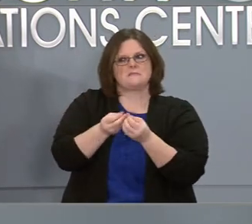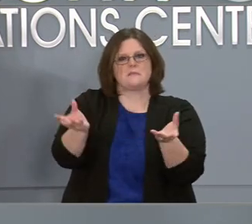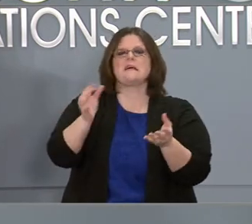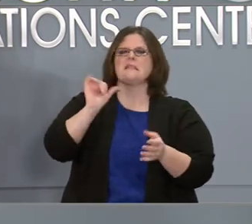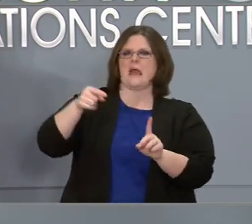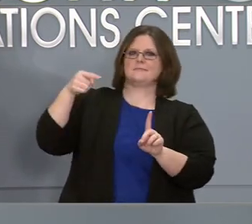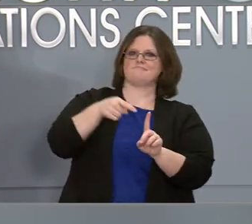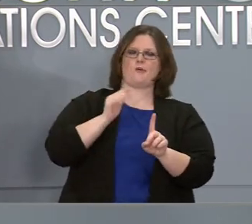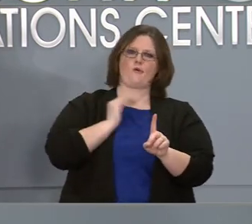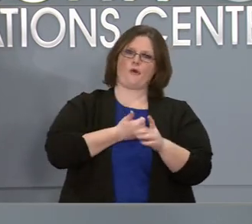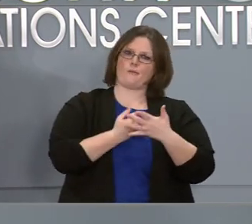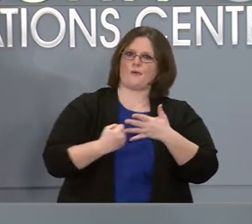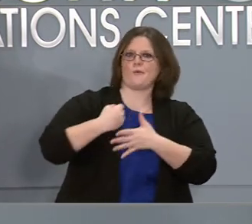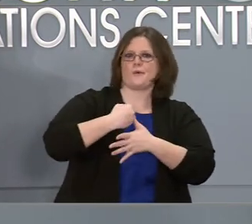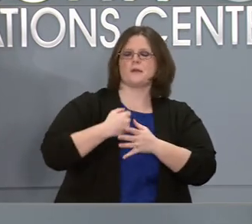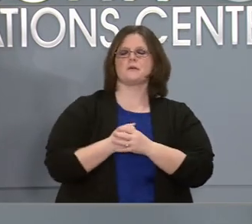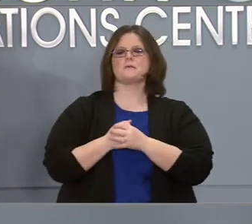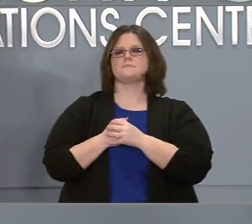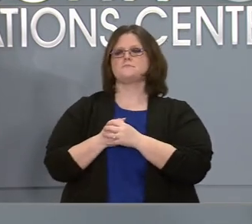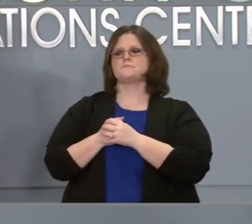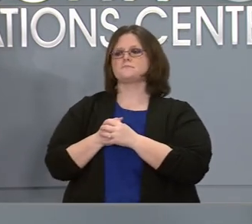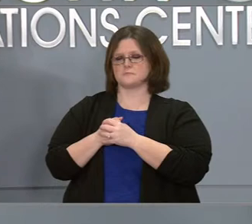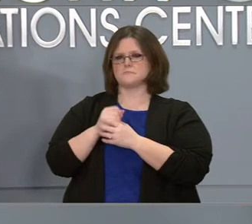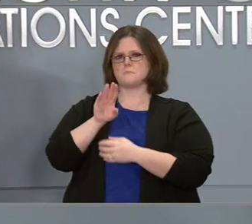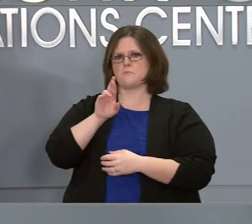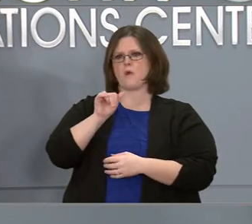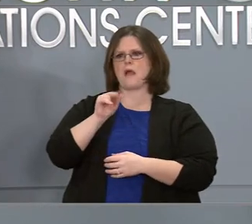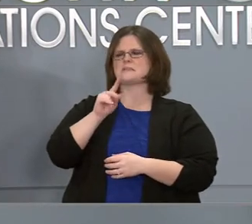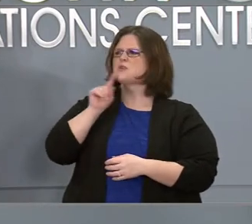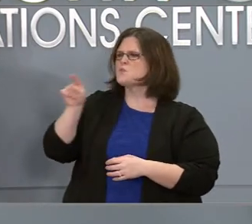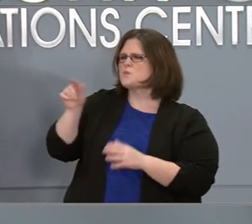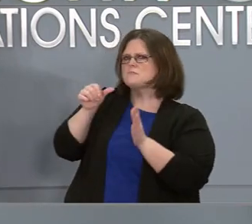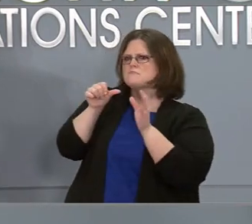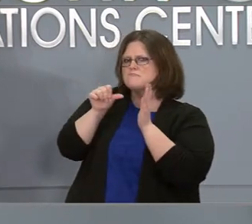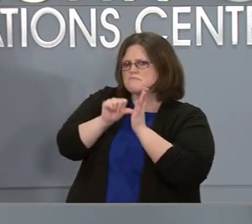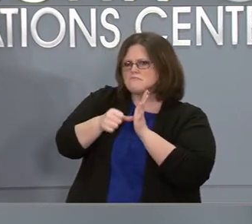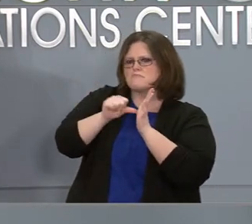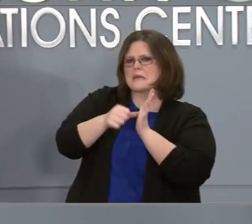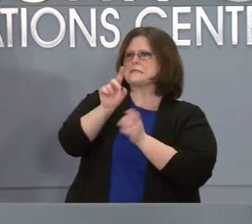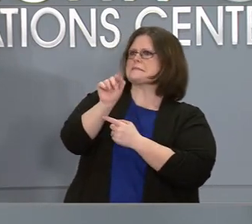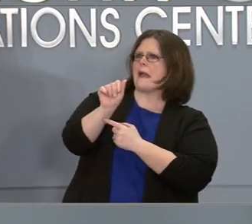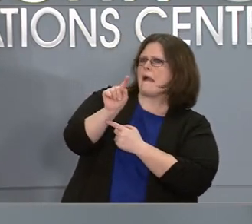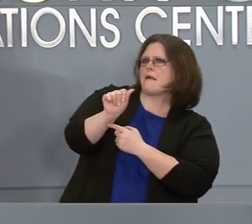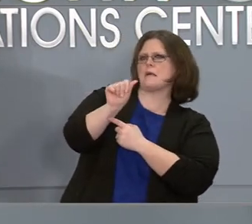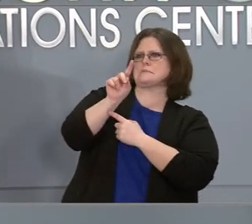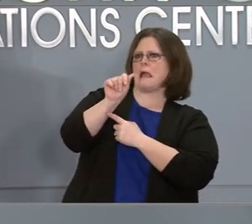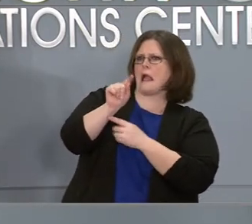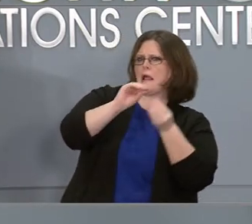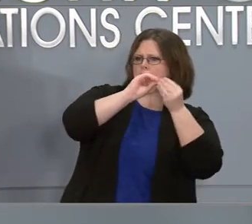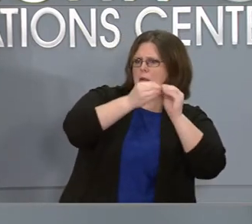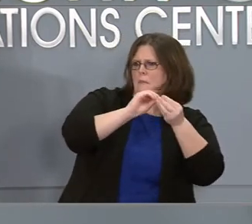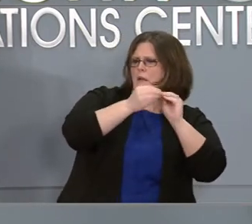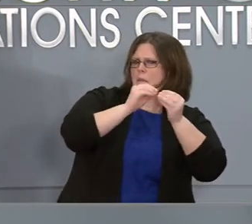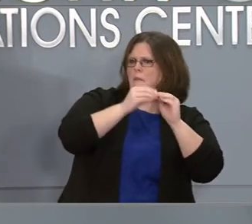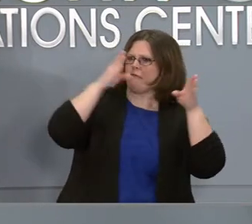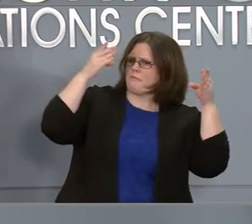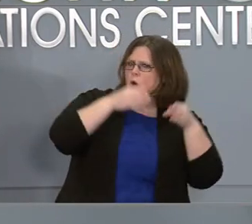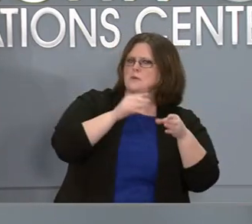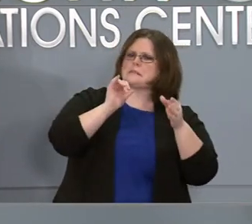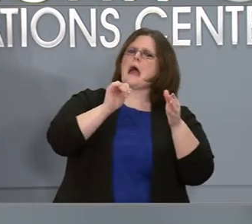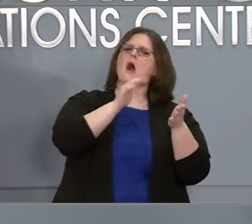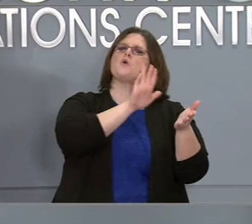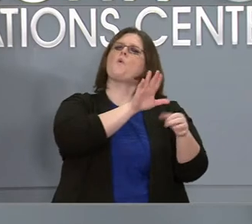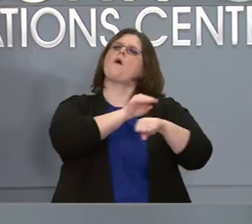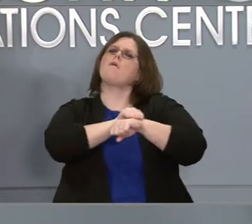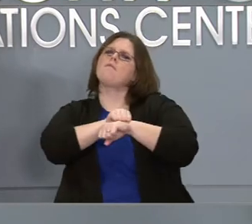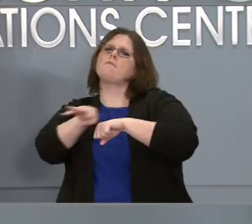now. And you've consistently said from the start of the pandemic, data is driving the decision-making process. Right now,